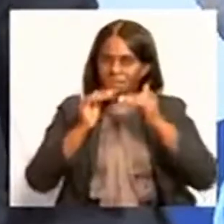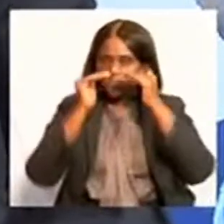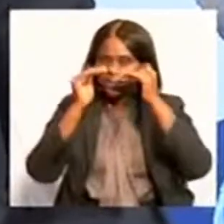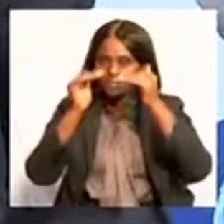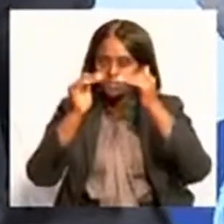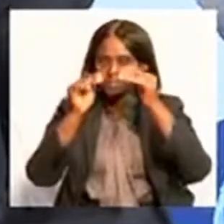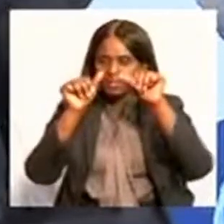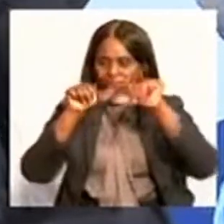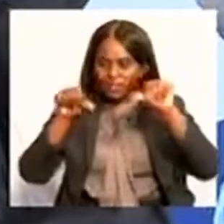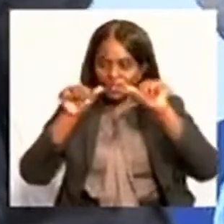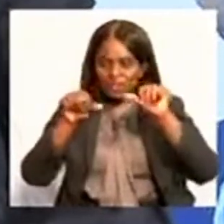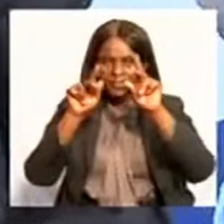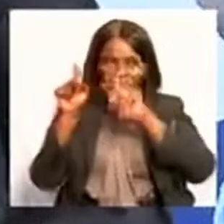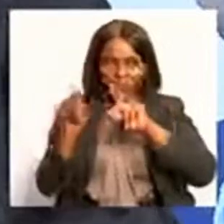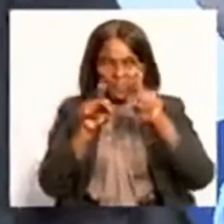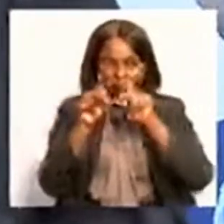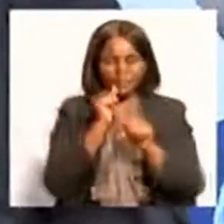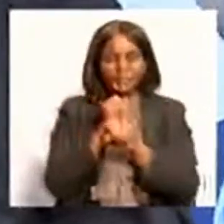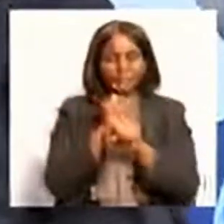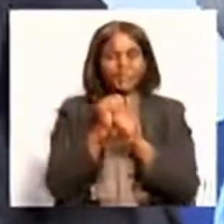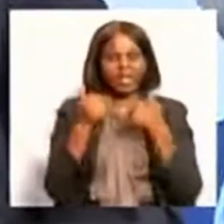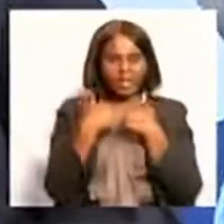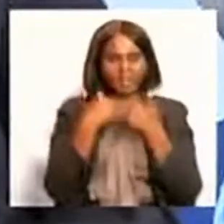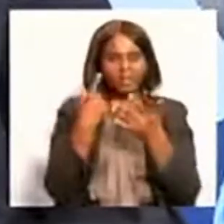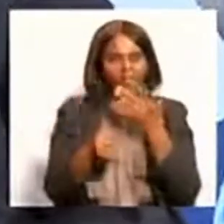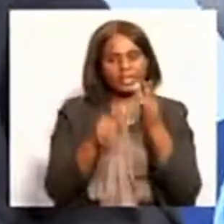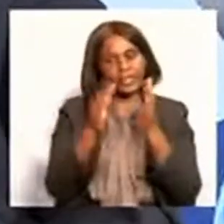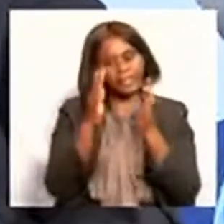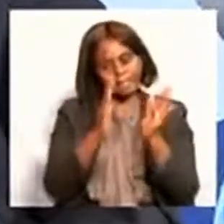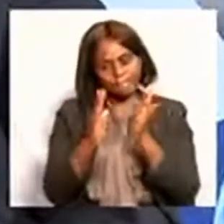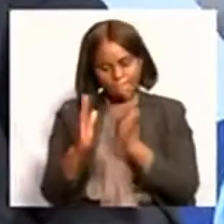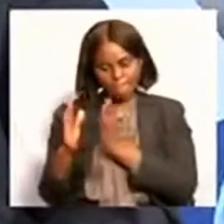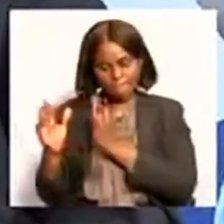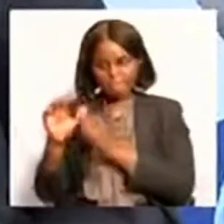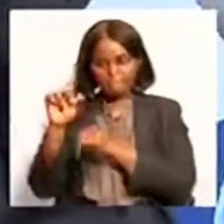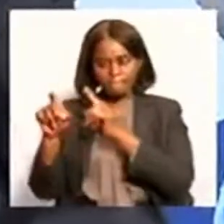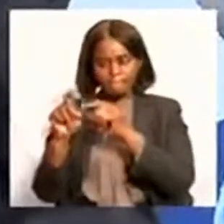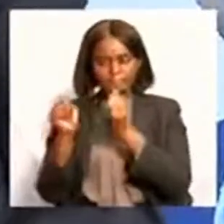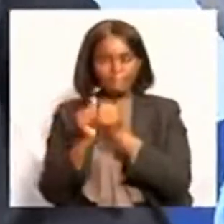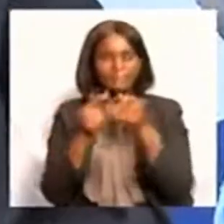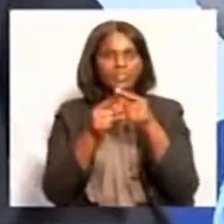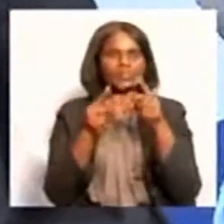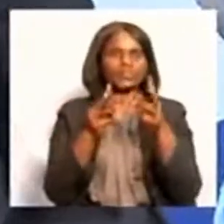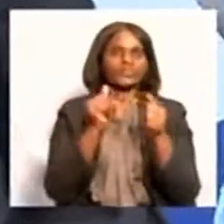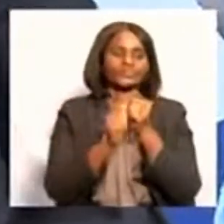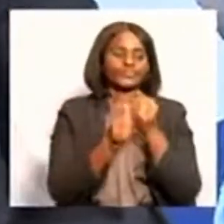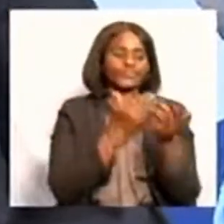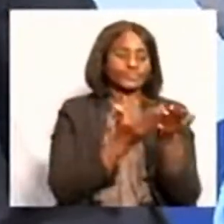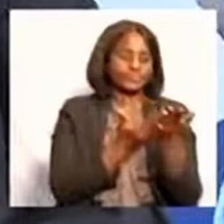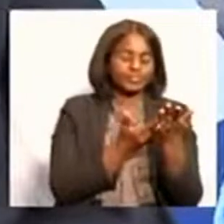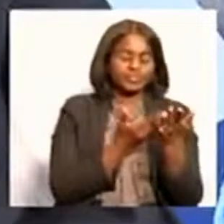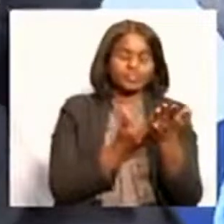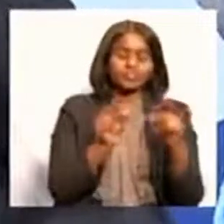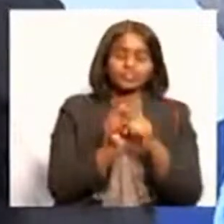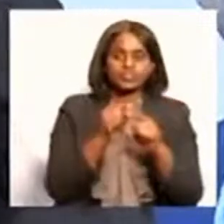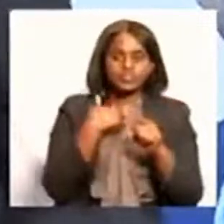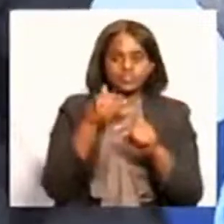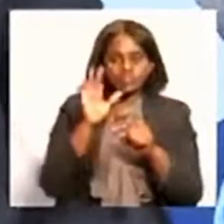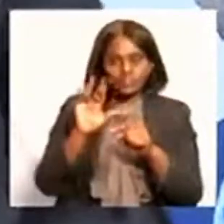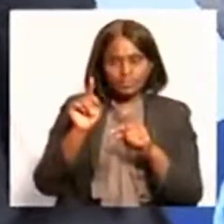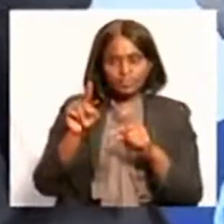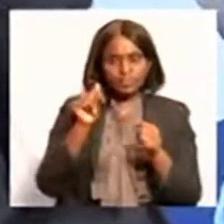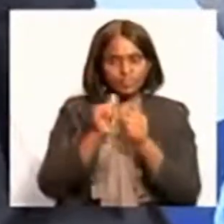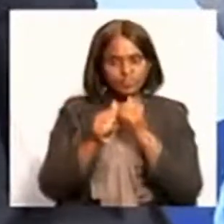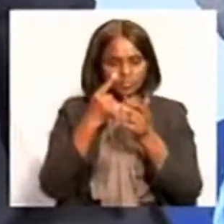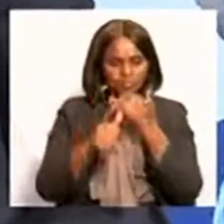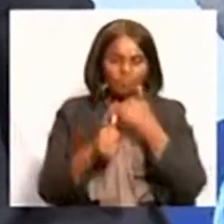Institution Performance Measurement Framework. There are also domains with very specific questions and criteria that is provided. And one of the domains also look